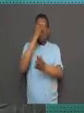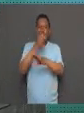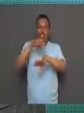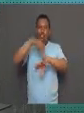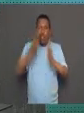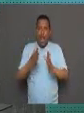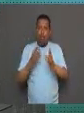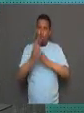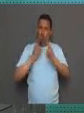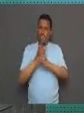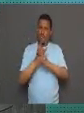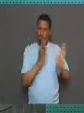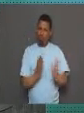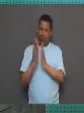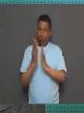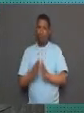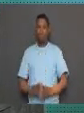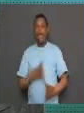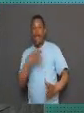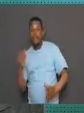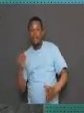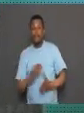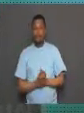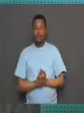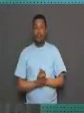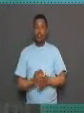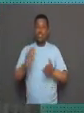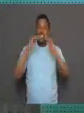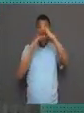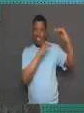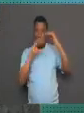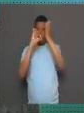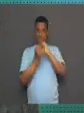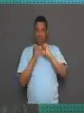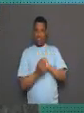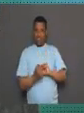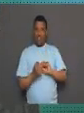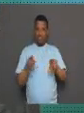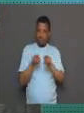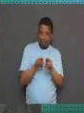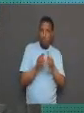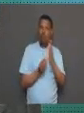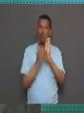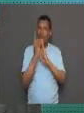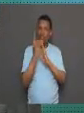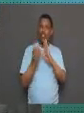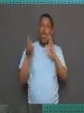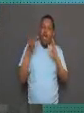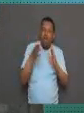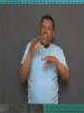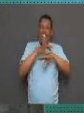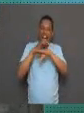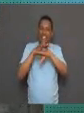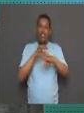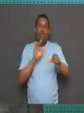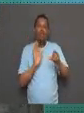institutional modernization, and structural changes like the improvement of land